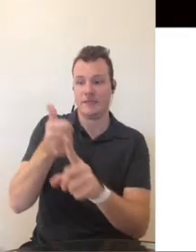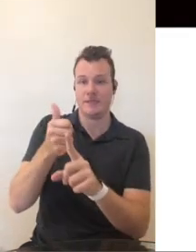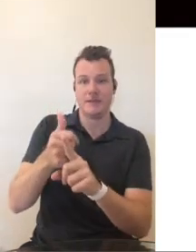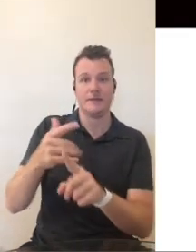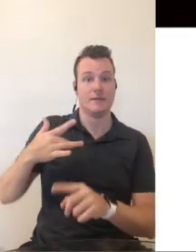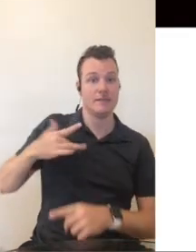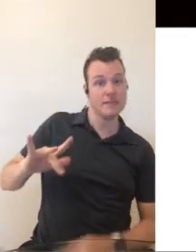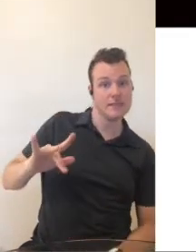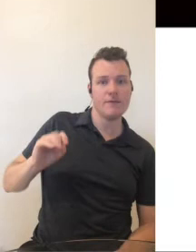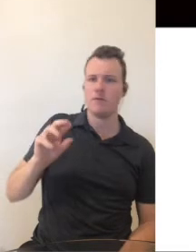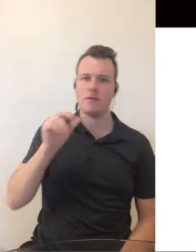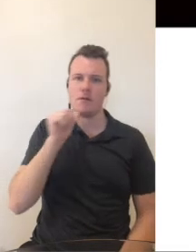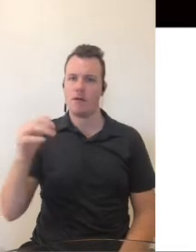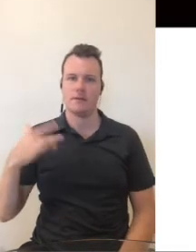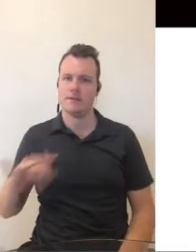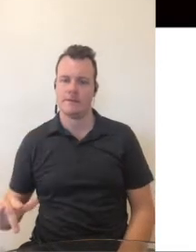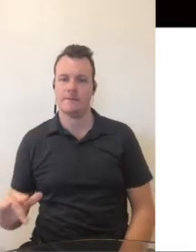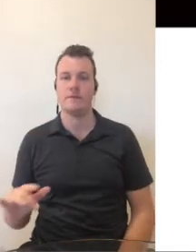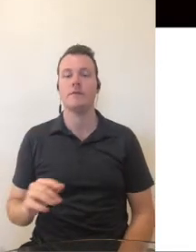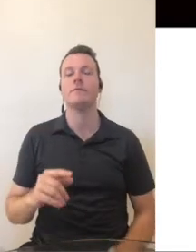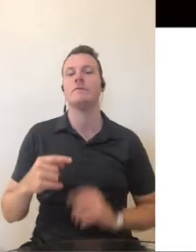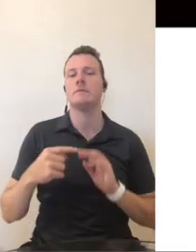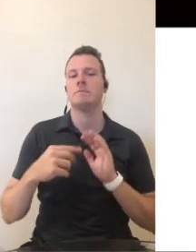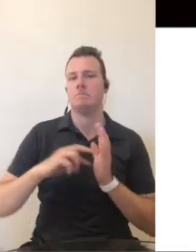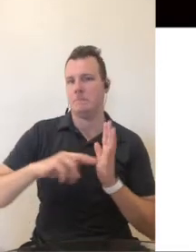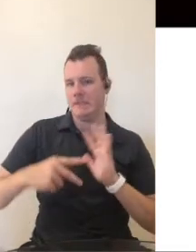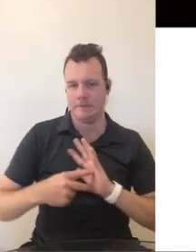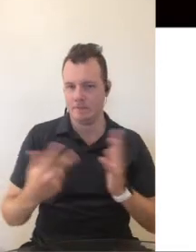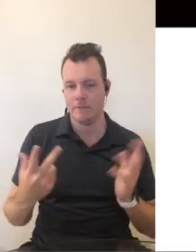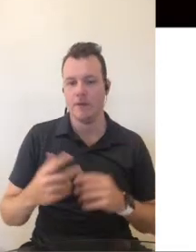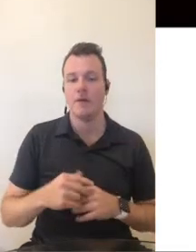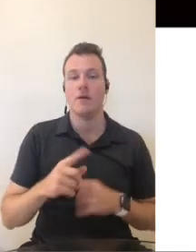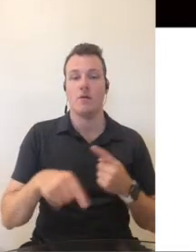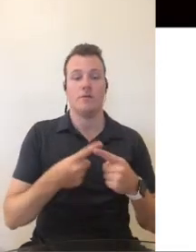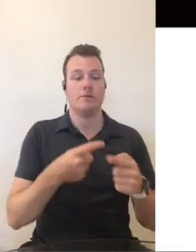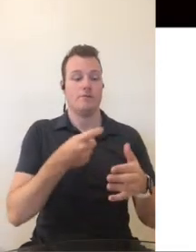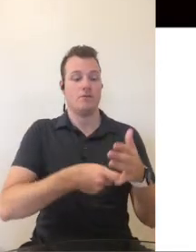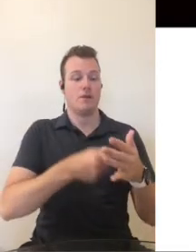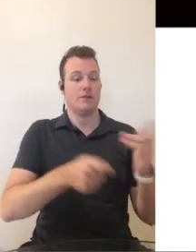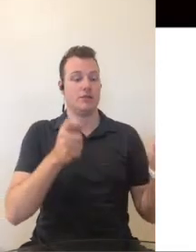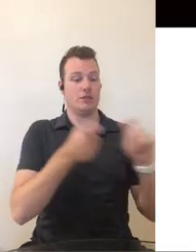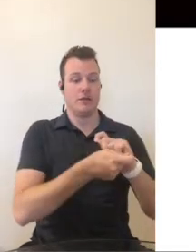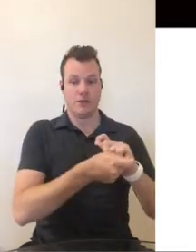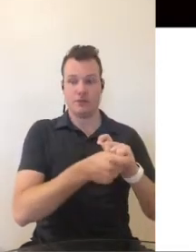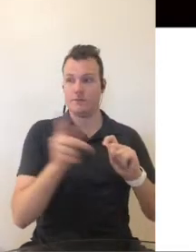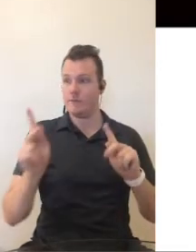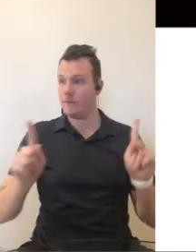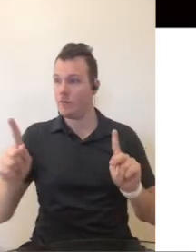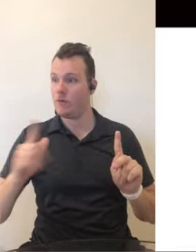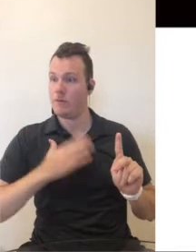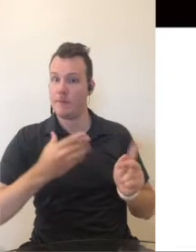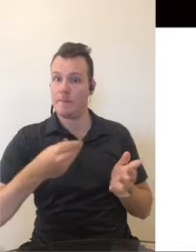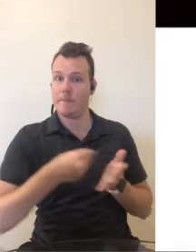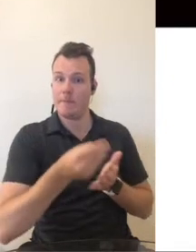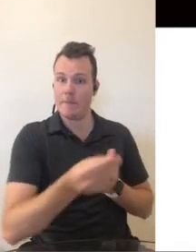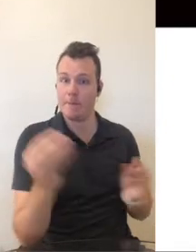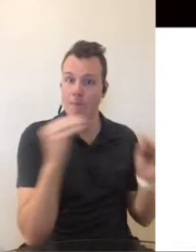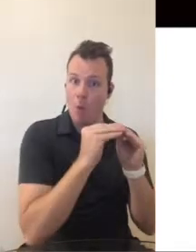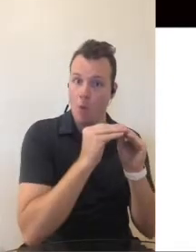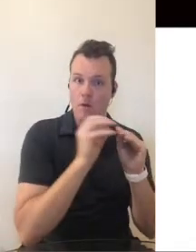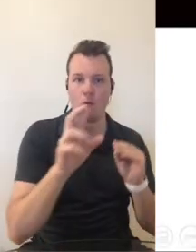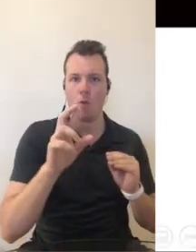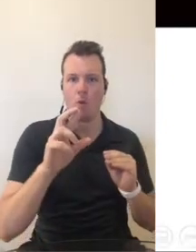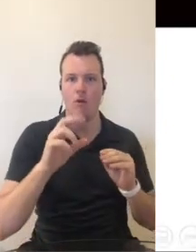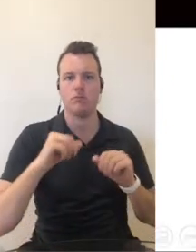change my price, the sensitivity is measured in the quantity that people purchase, okay? So let me give you